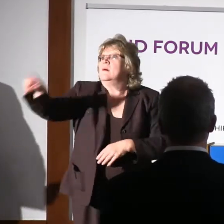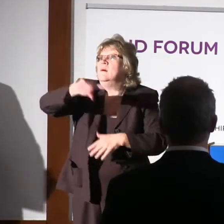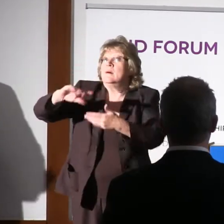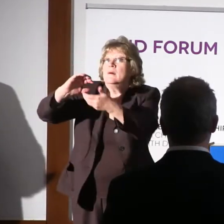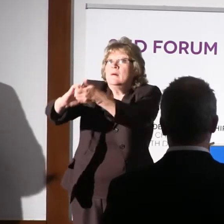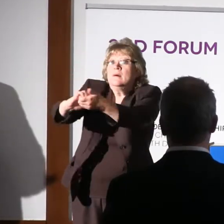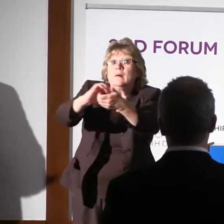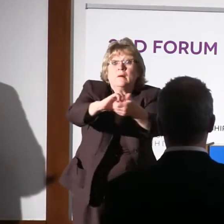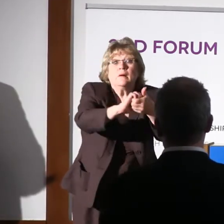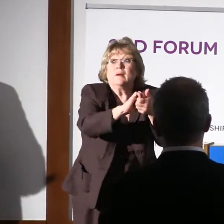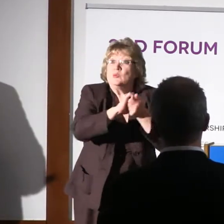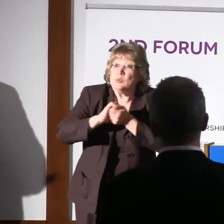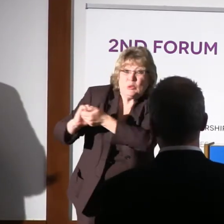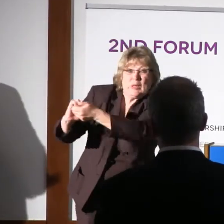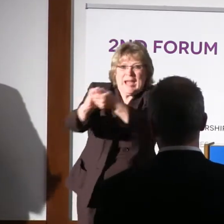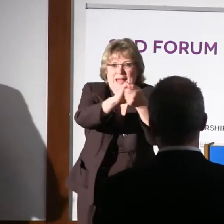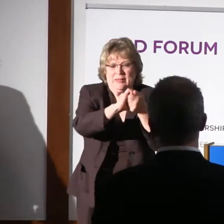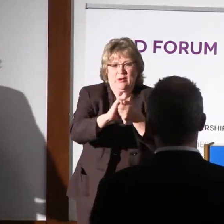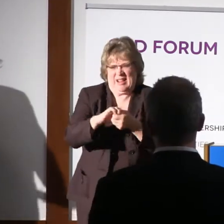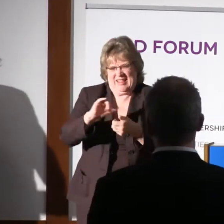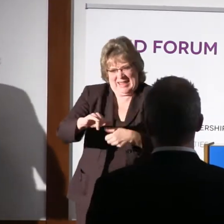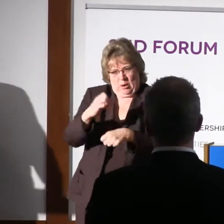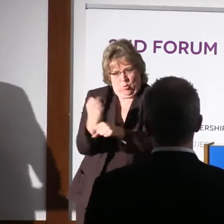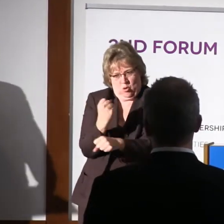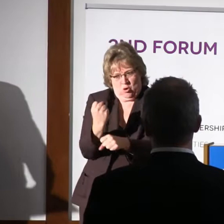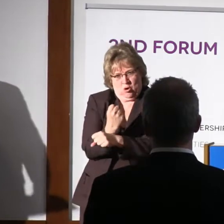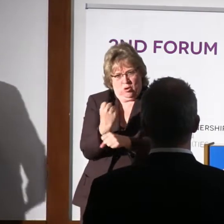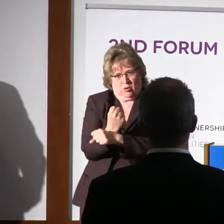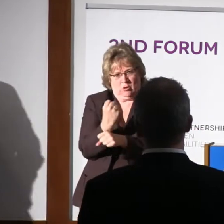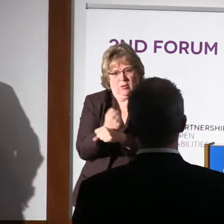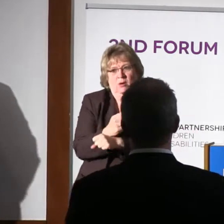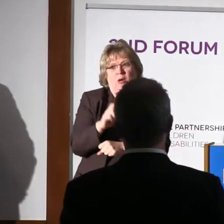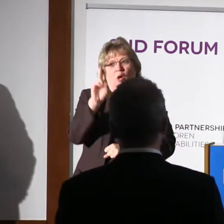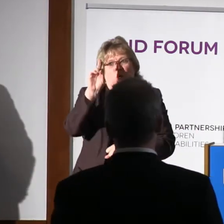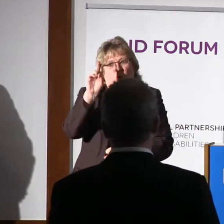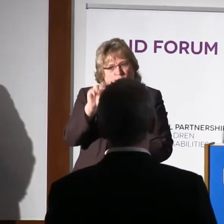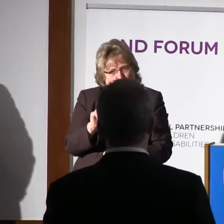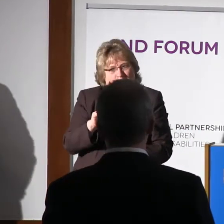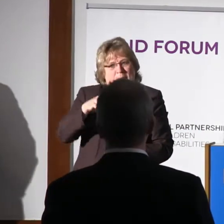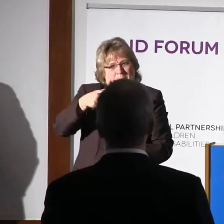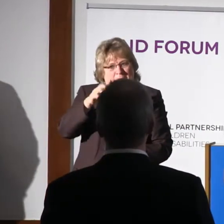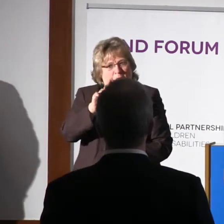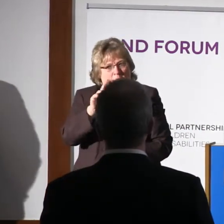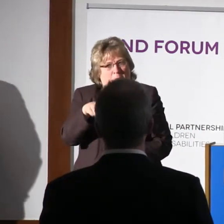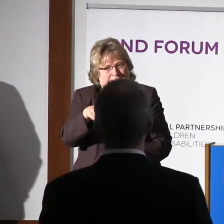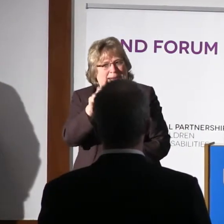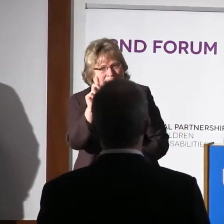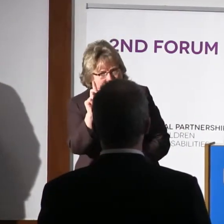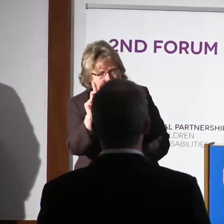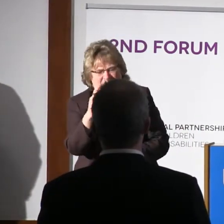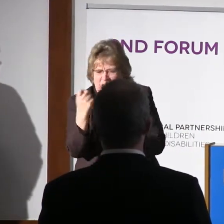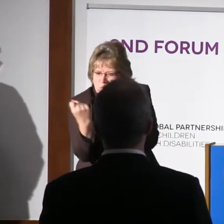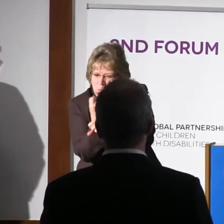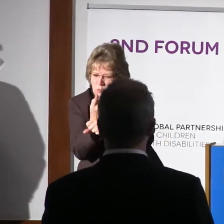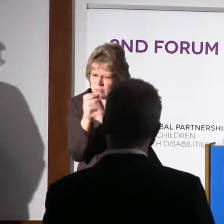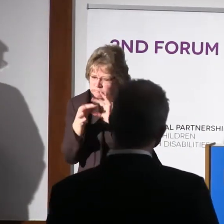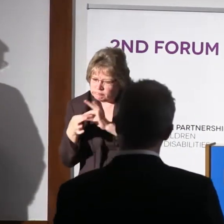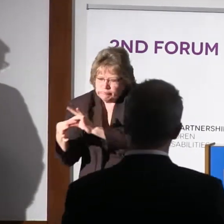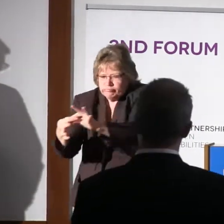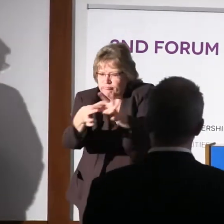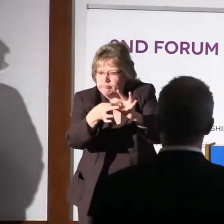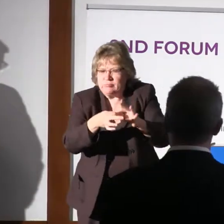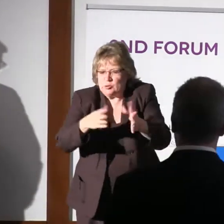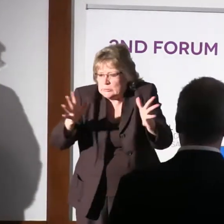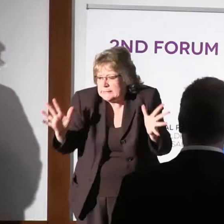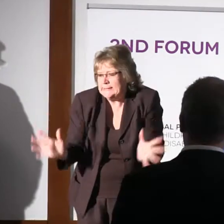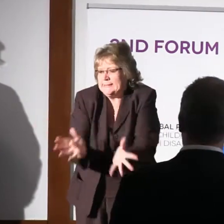partnership with the civil society, so it can expand and make a difference in